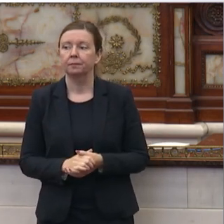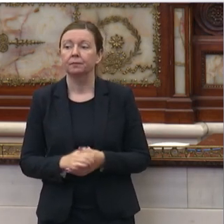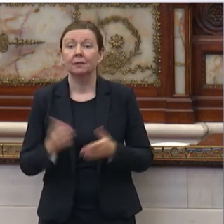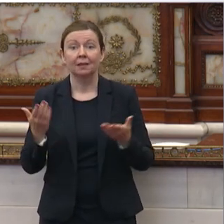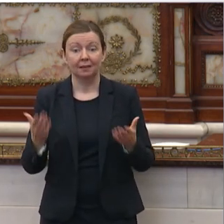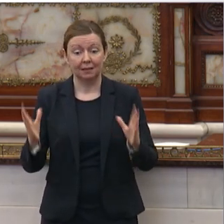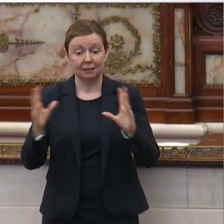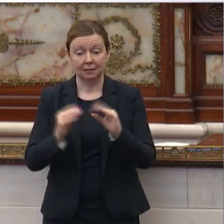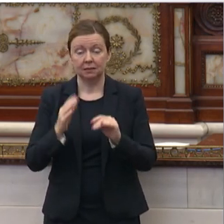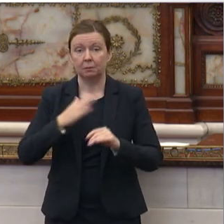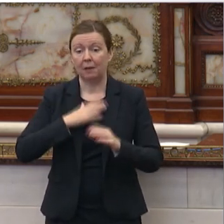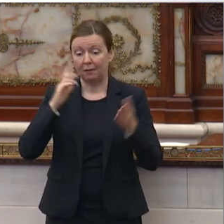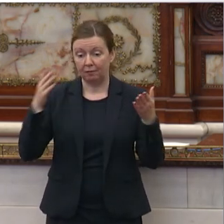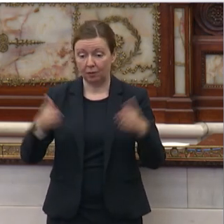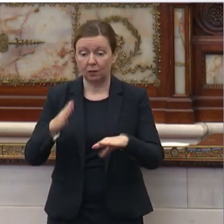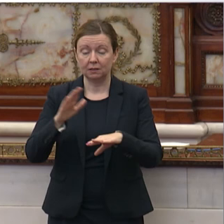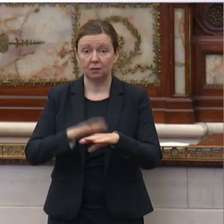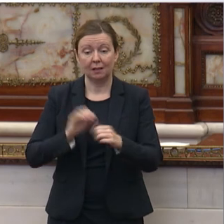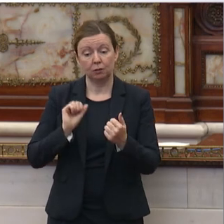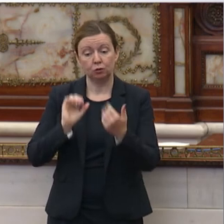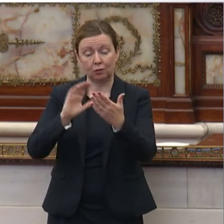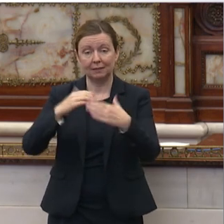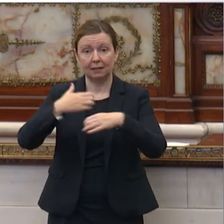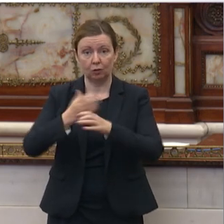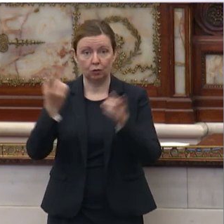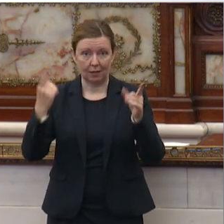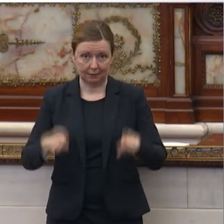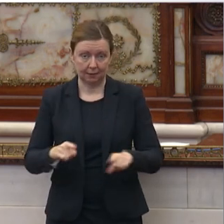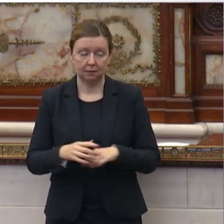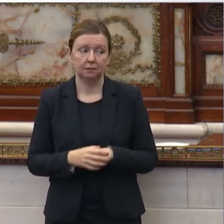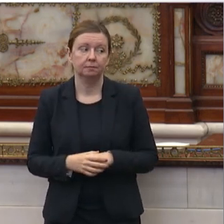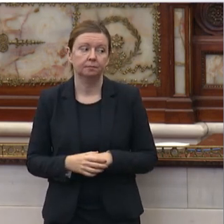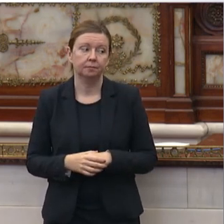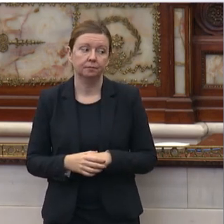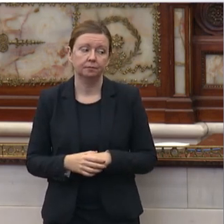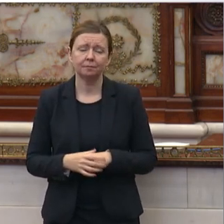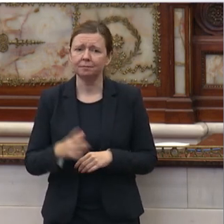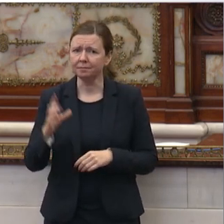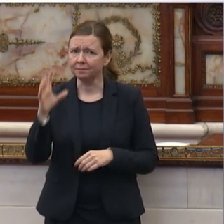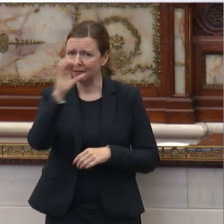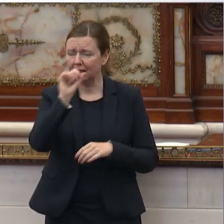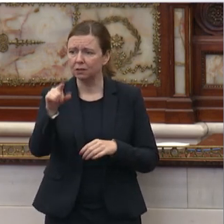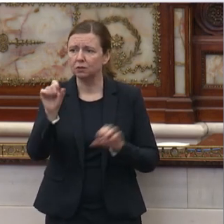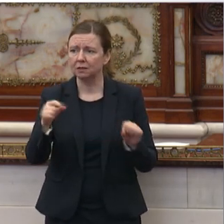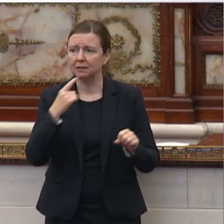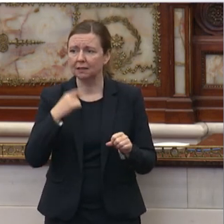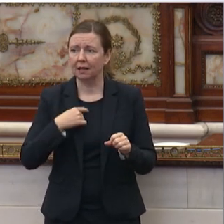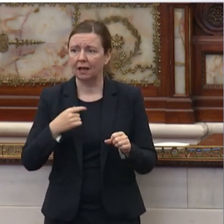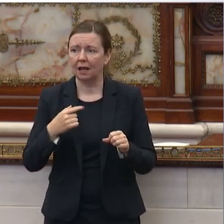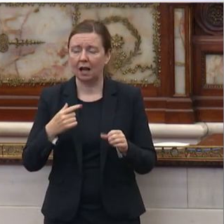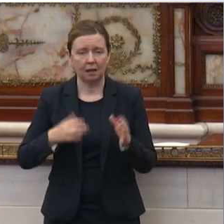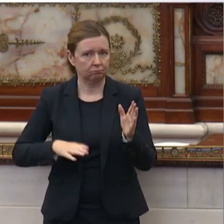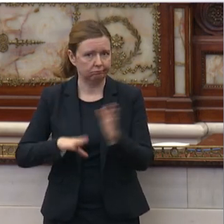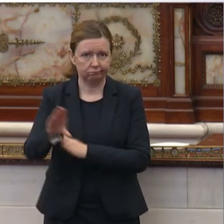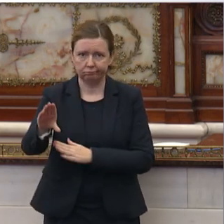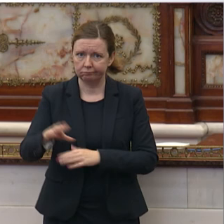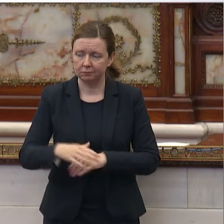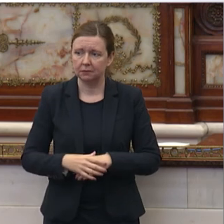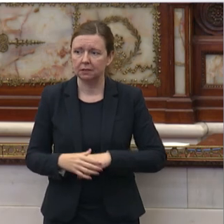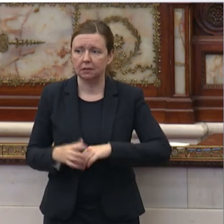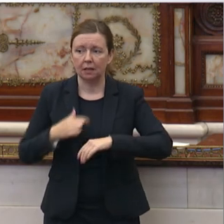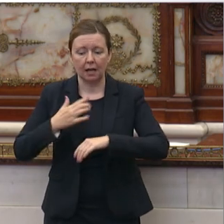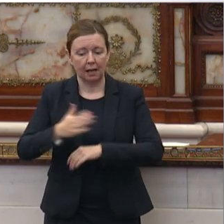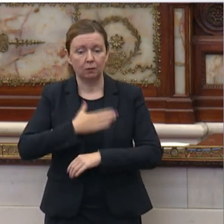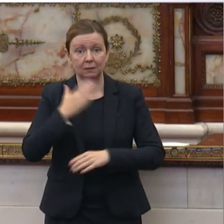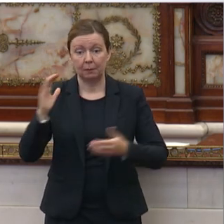session, my focus is on addressing this crisis head on. And I guess you could say I'm hitting the ground running. I was glad